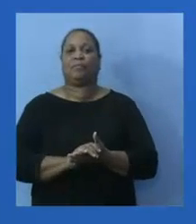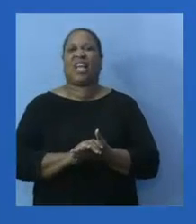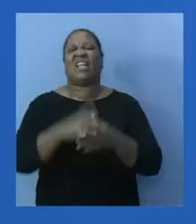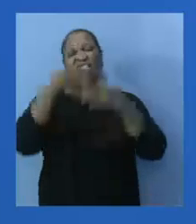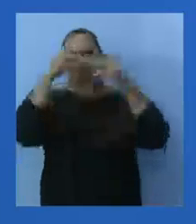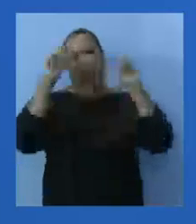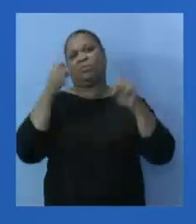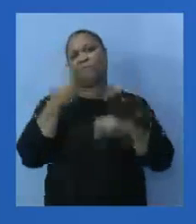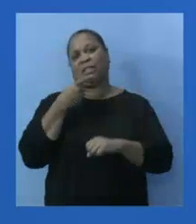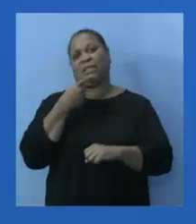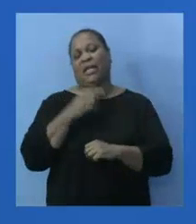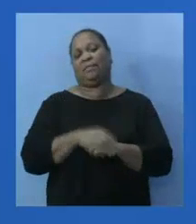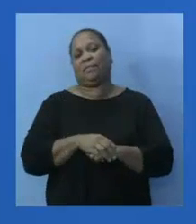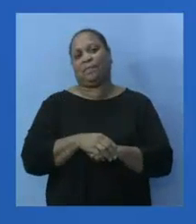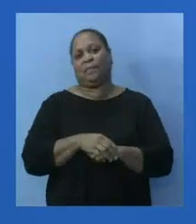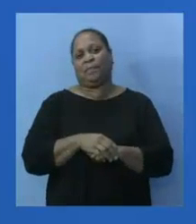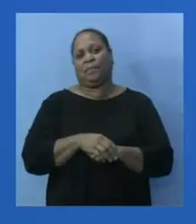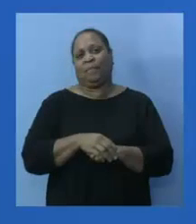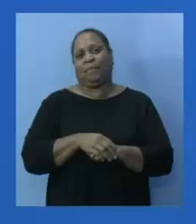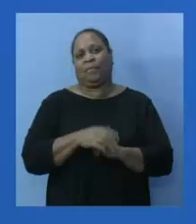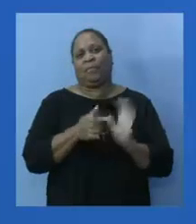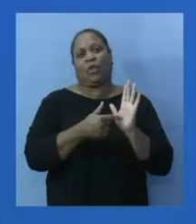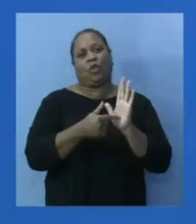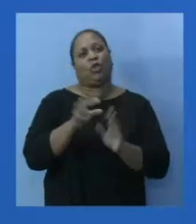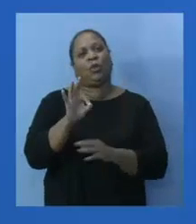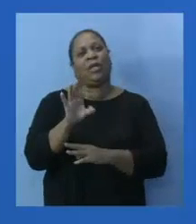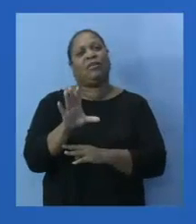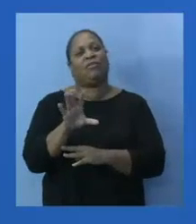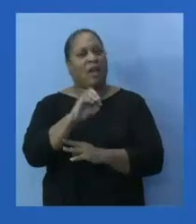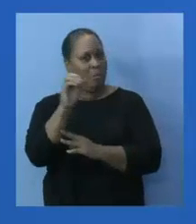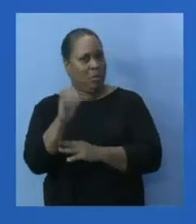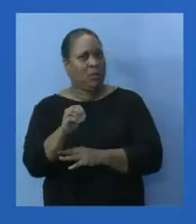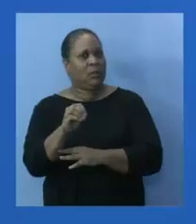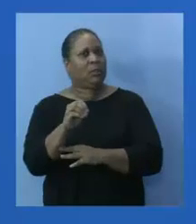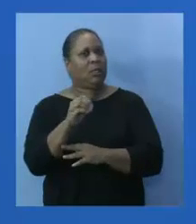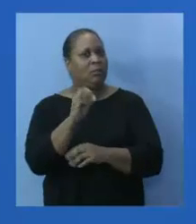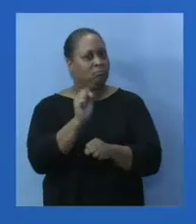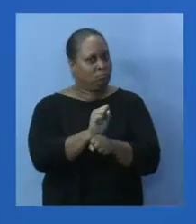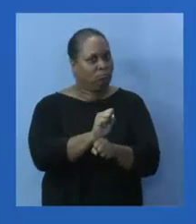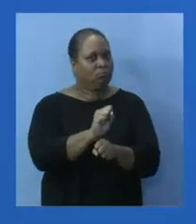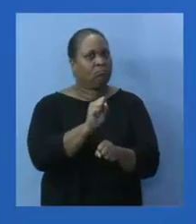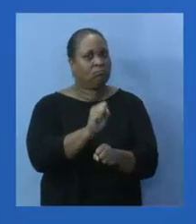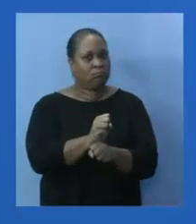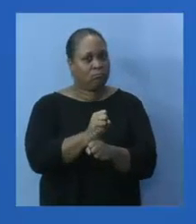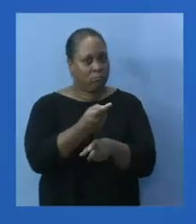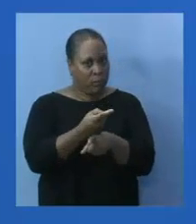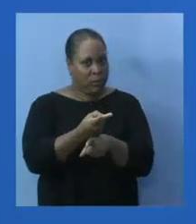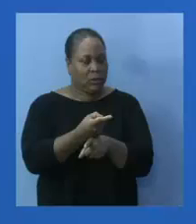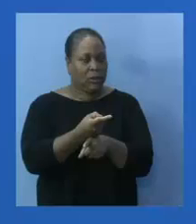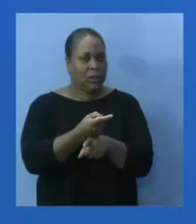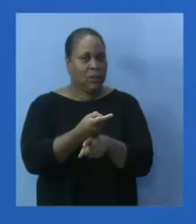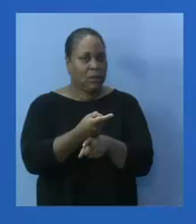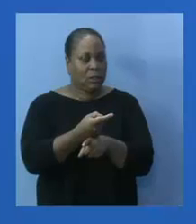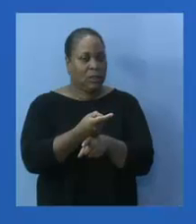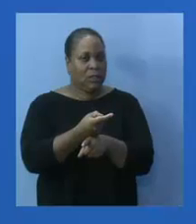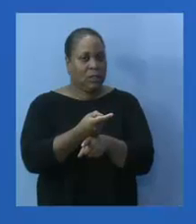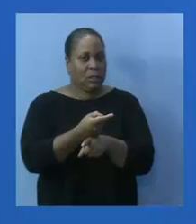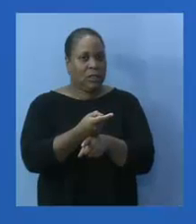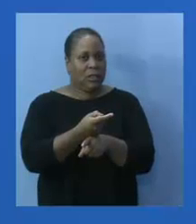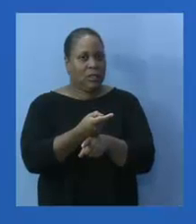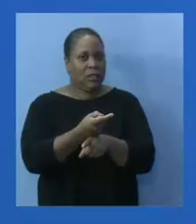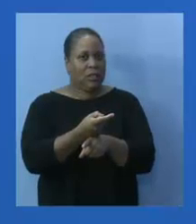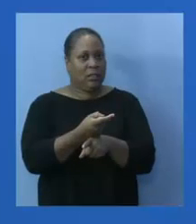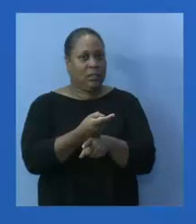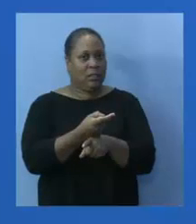indicated, it is, they're showing 95% effectiveness, and that if